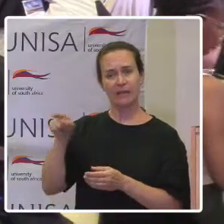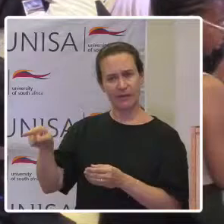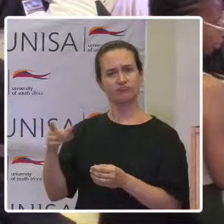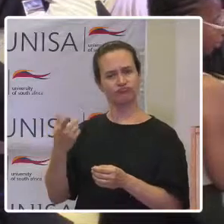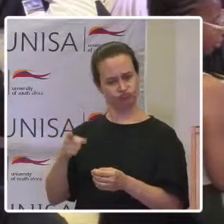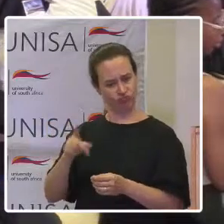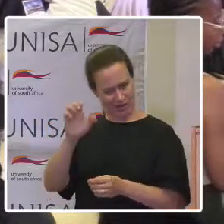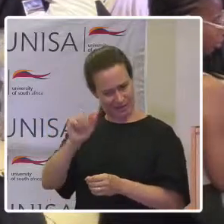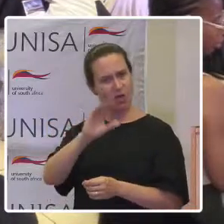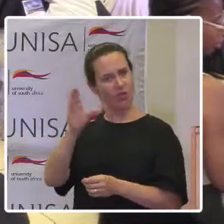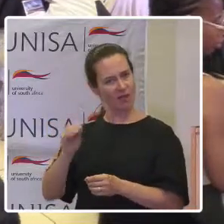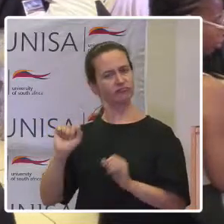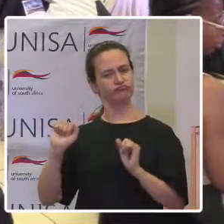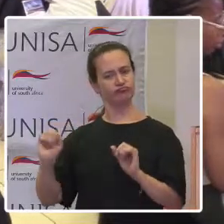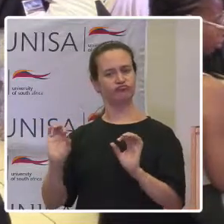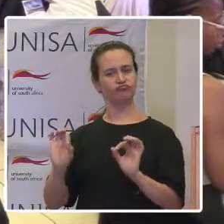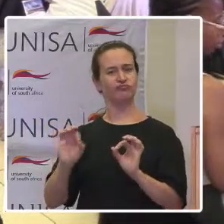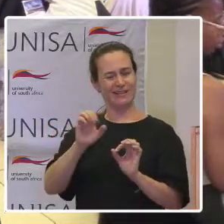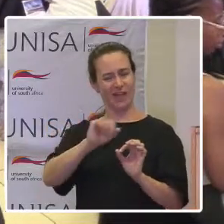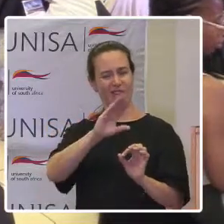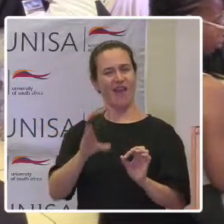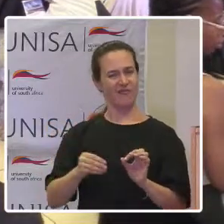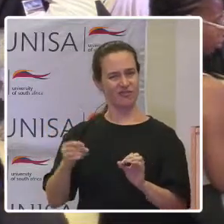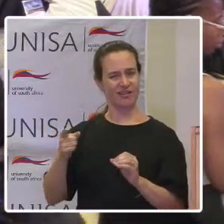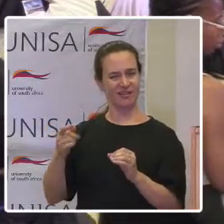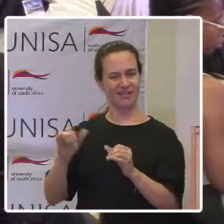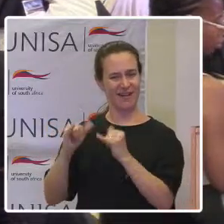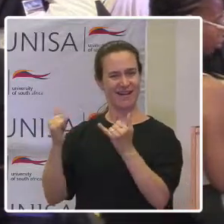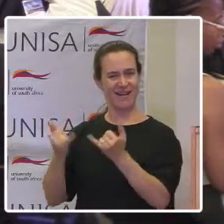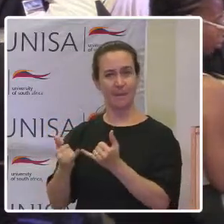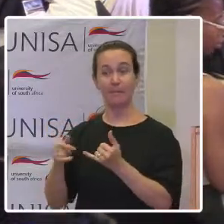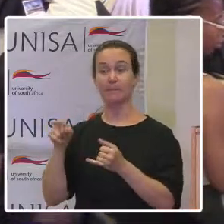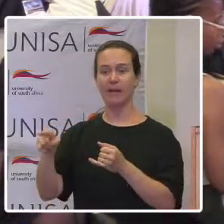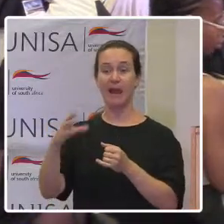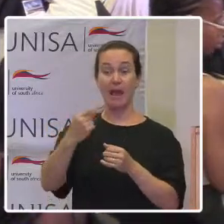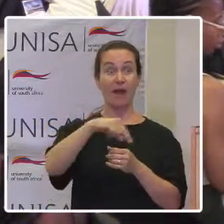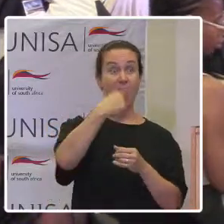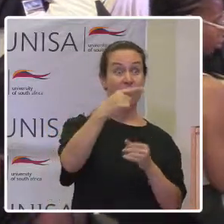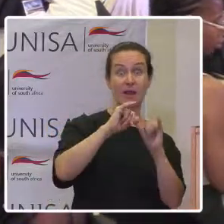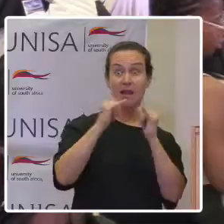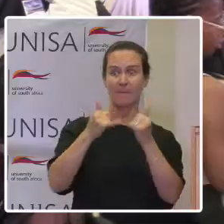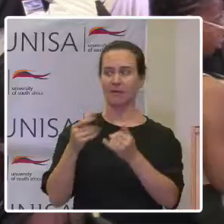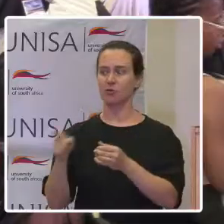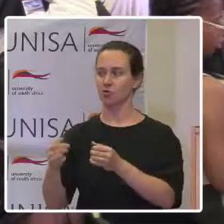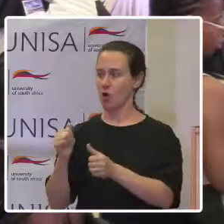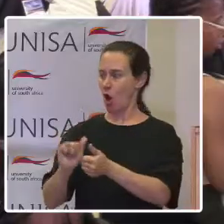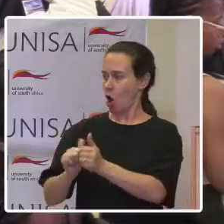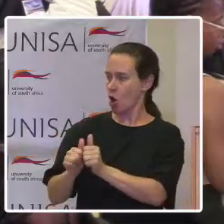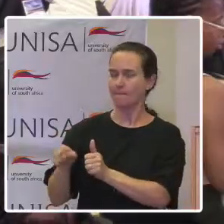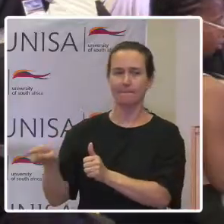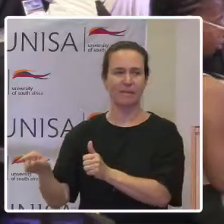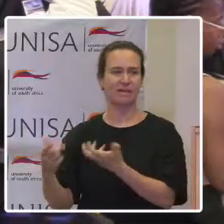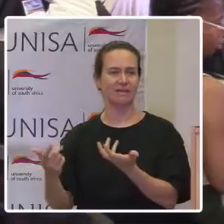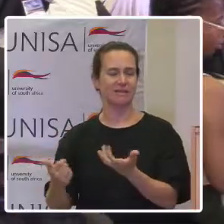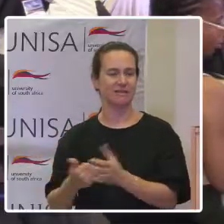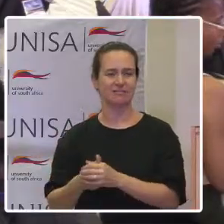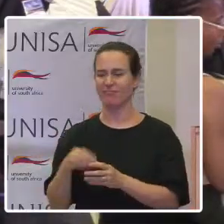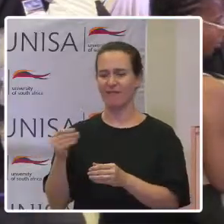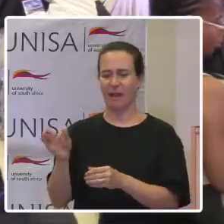which is SA Airways, is out of competition when it comes to other airliners such as Airlink and vice